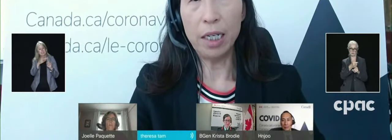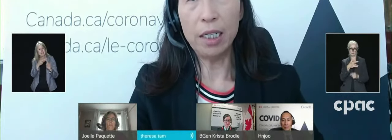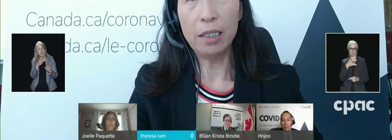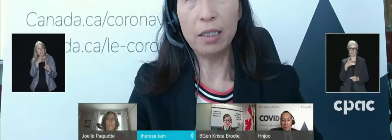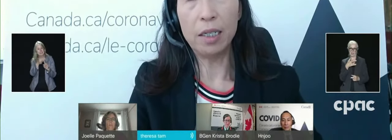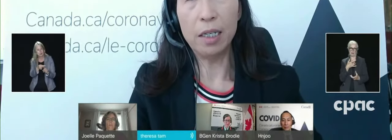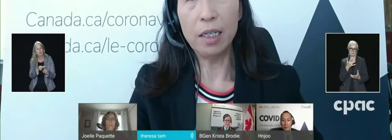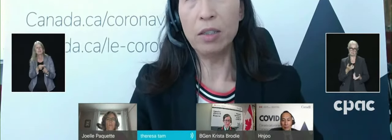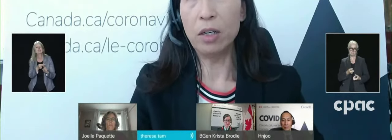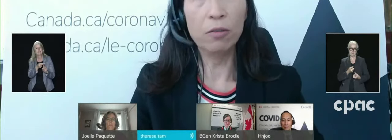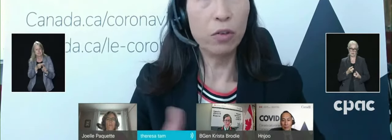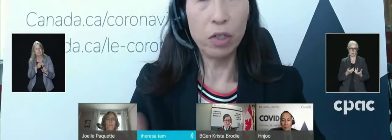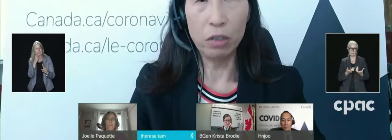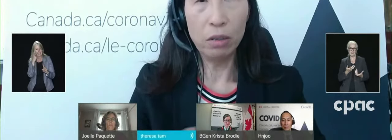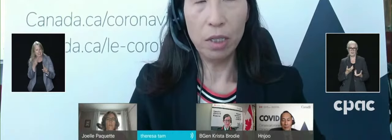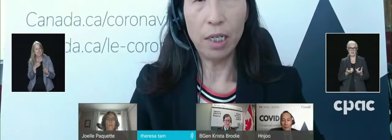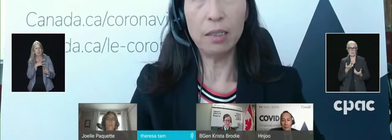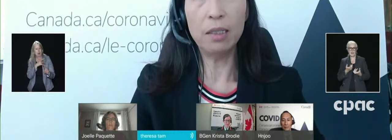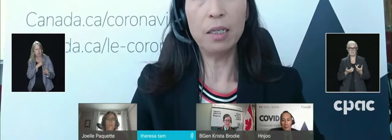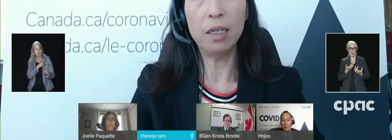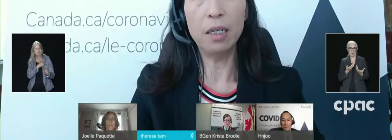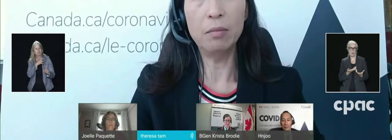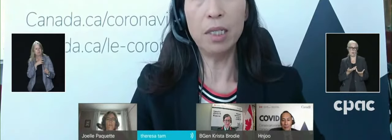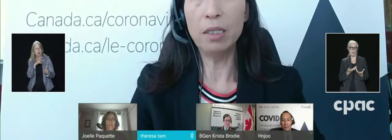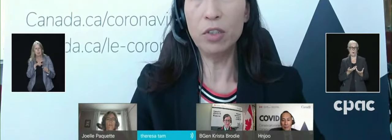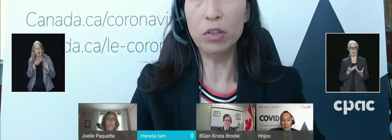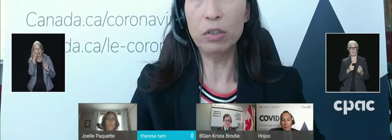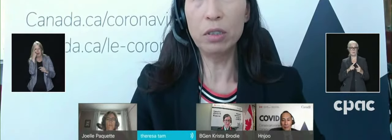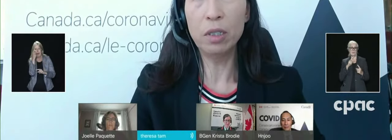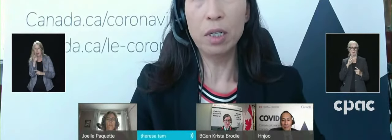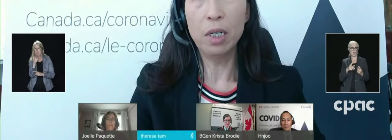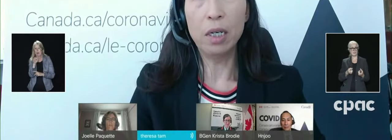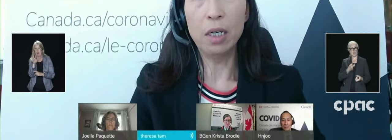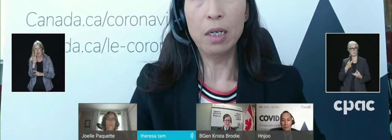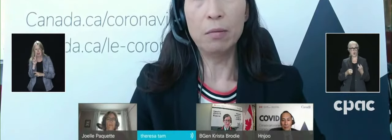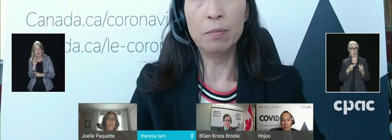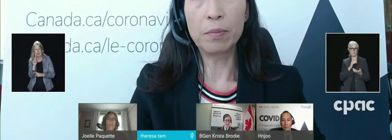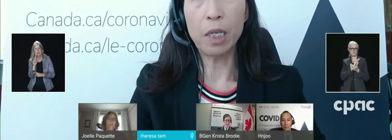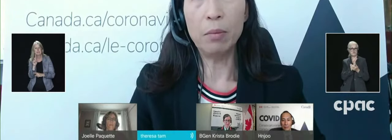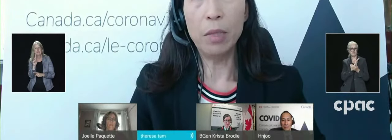mild. And in overall, that individuals